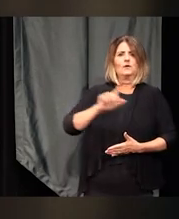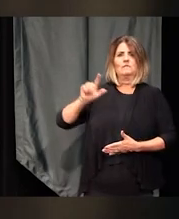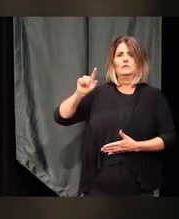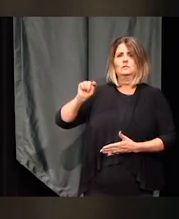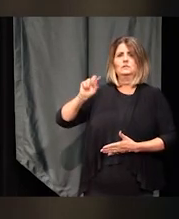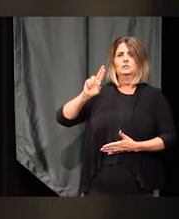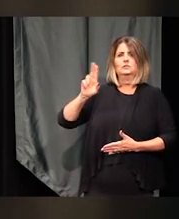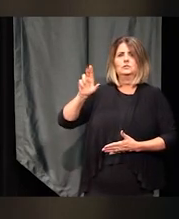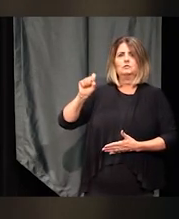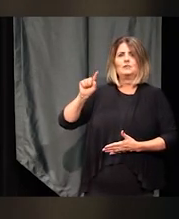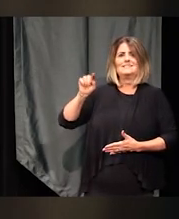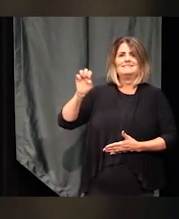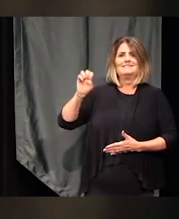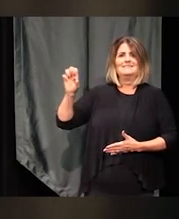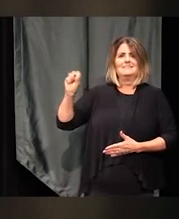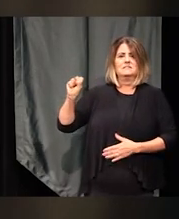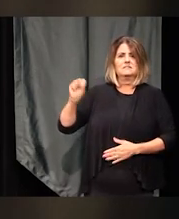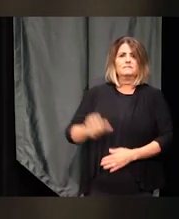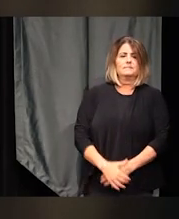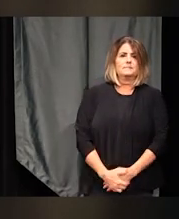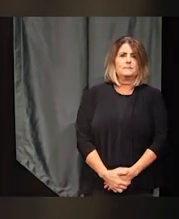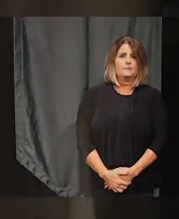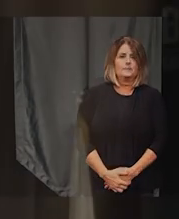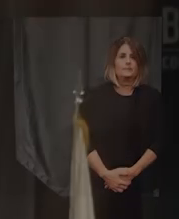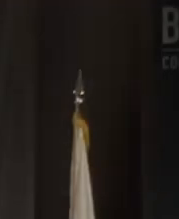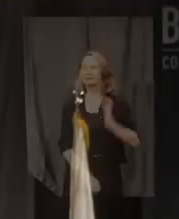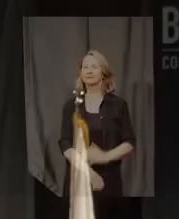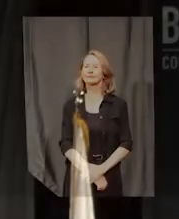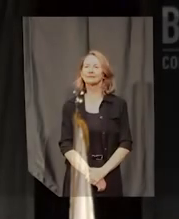the Board of Trustees.